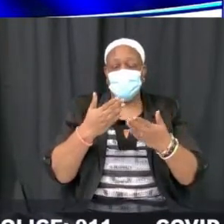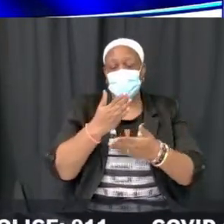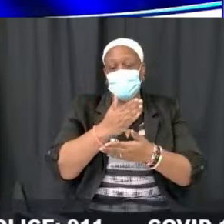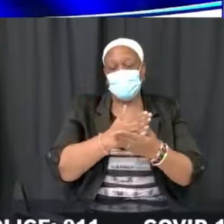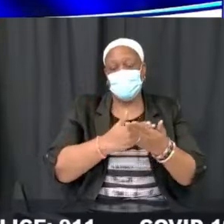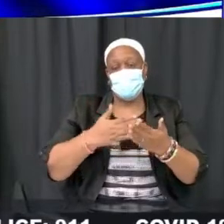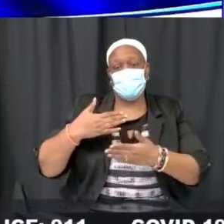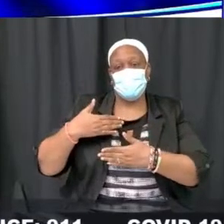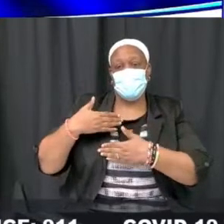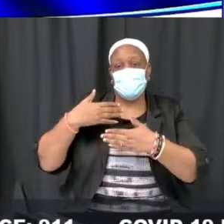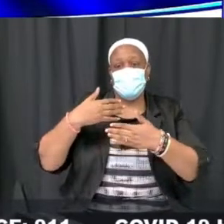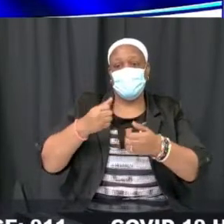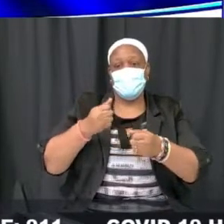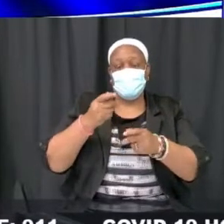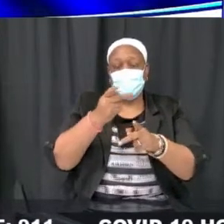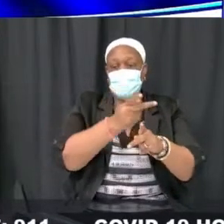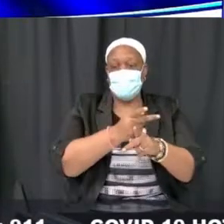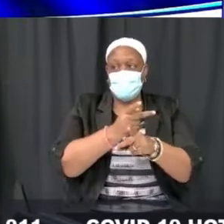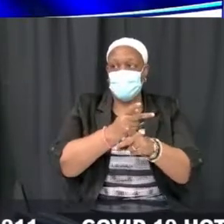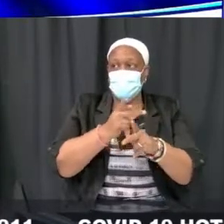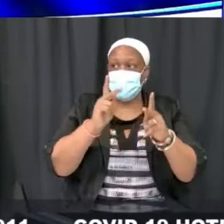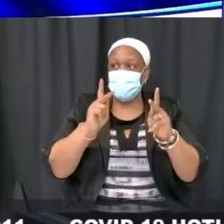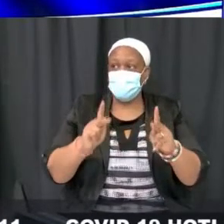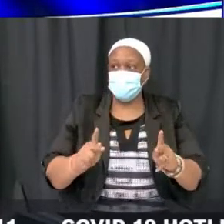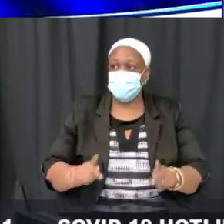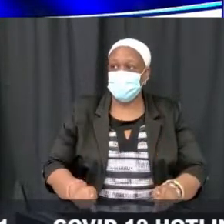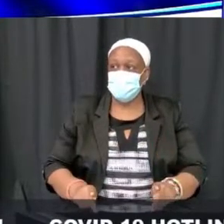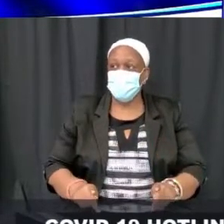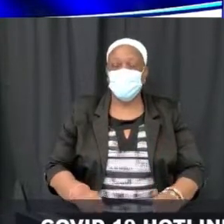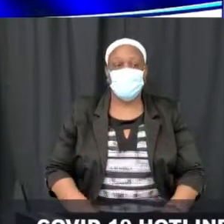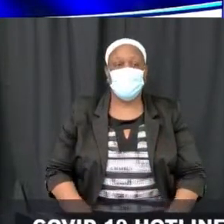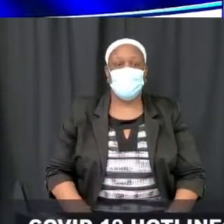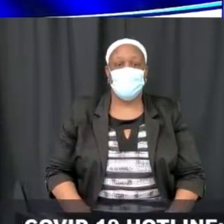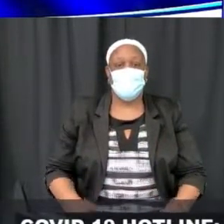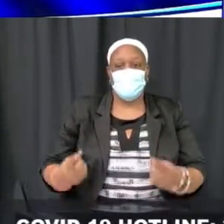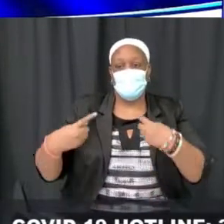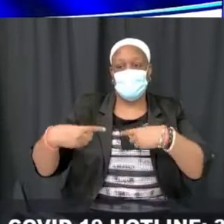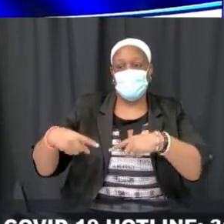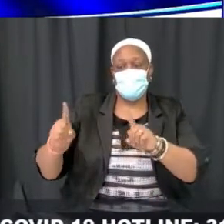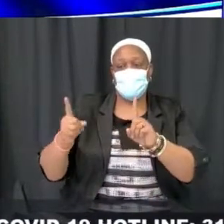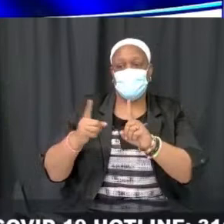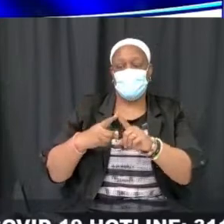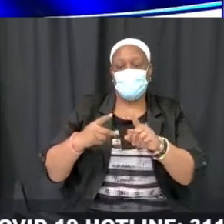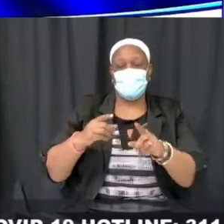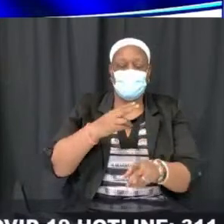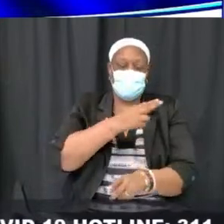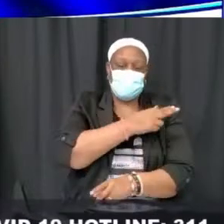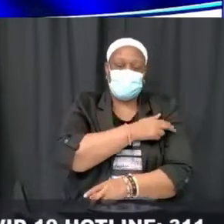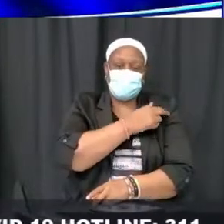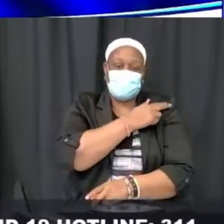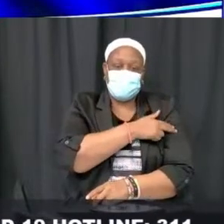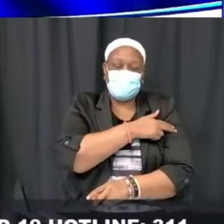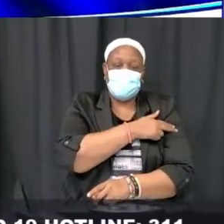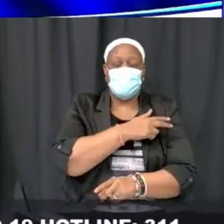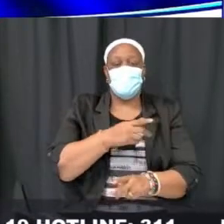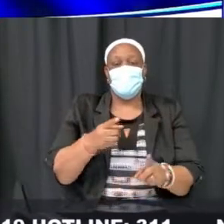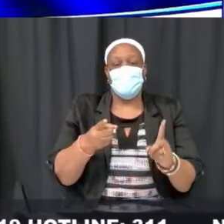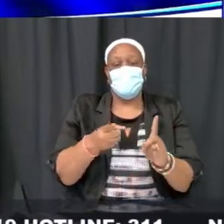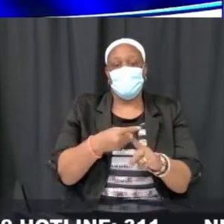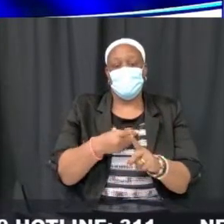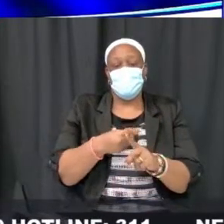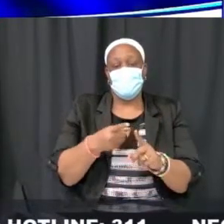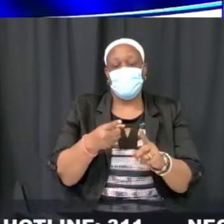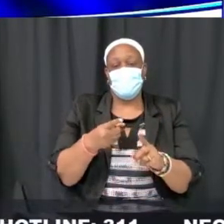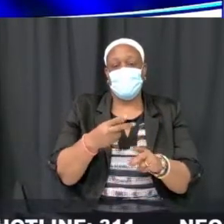experience today. I would have been in the hospital with my mother from about 10 a.m. this morning till just a while ago,